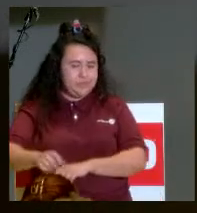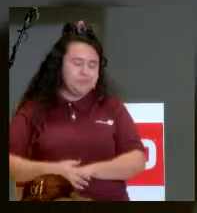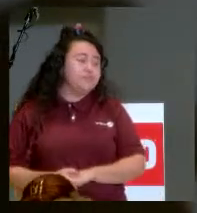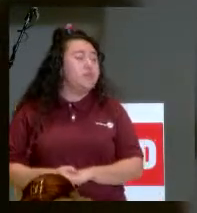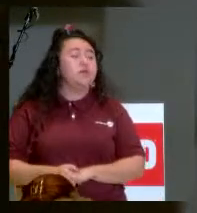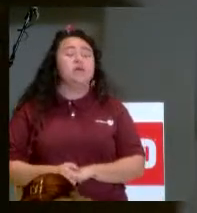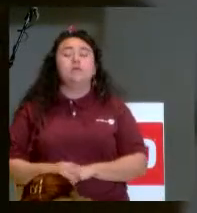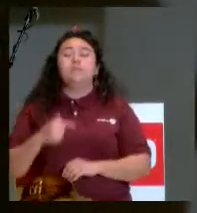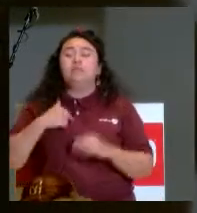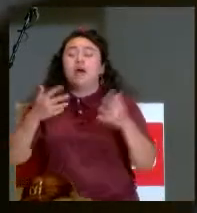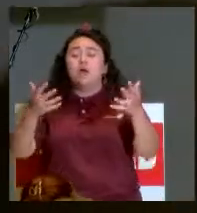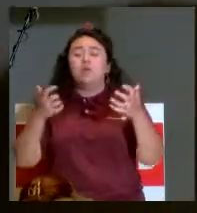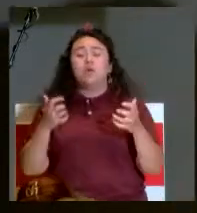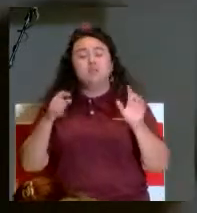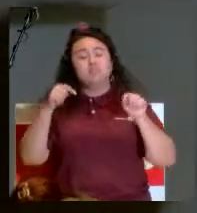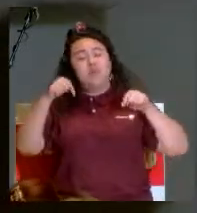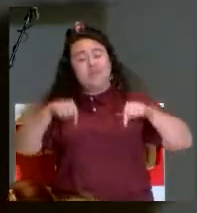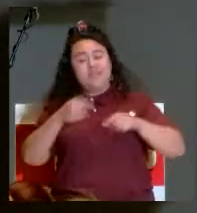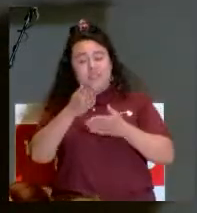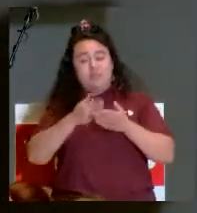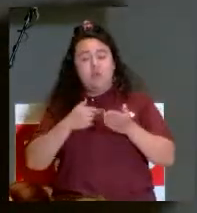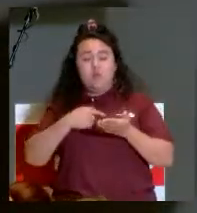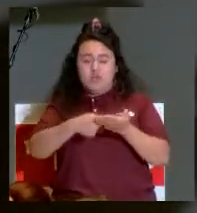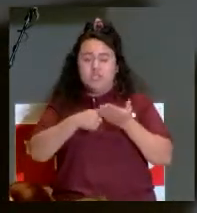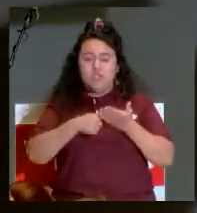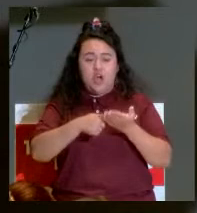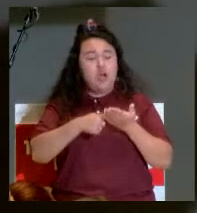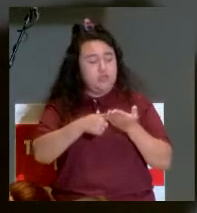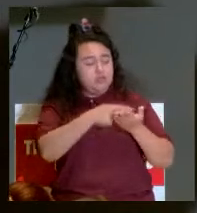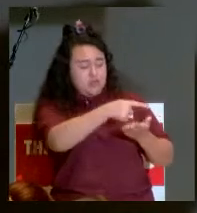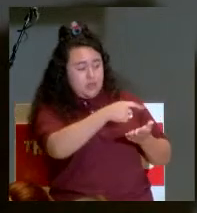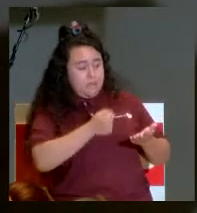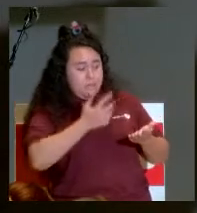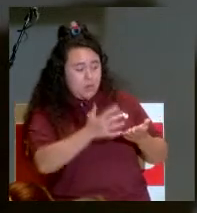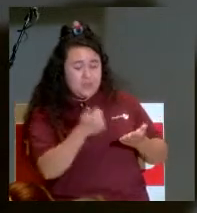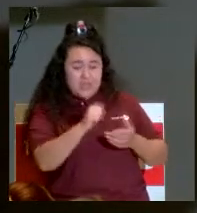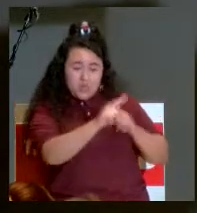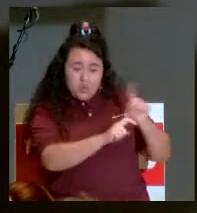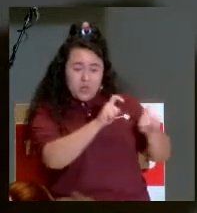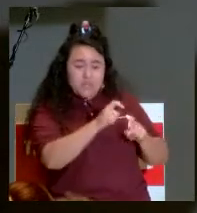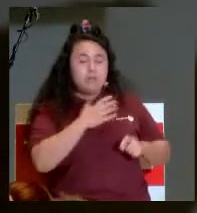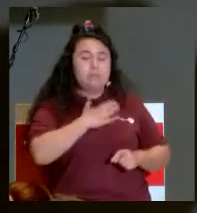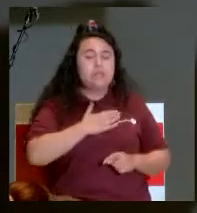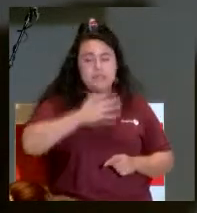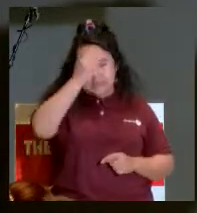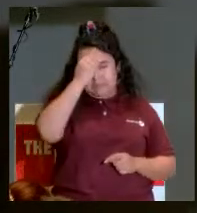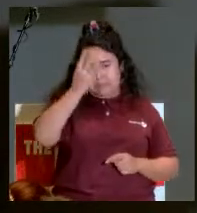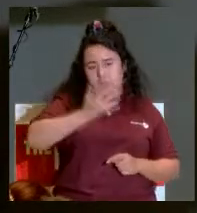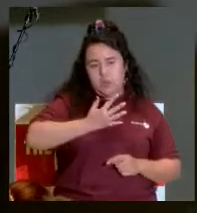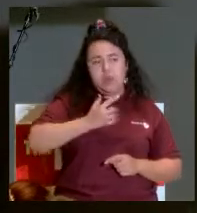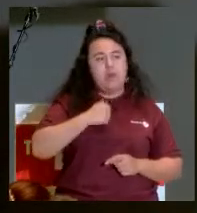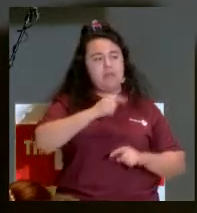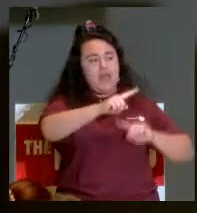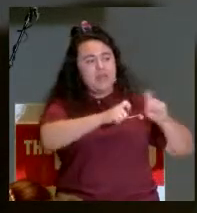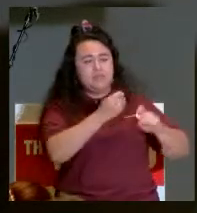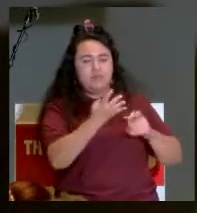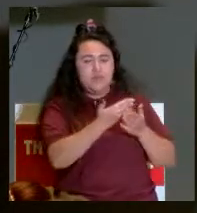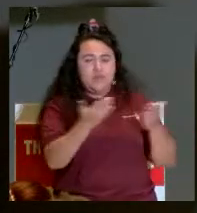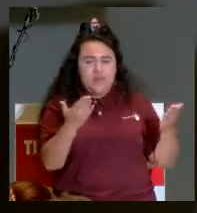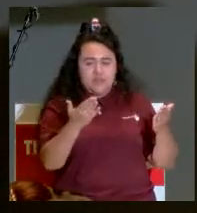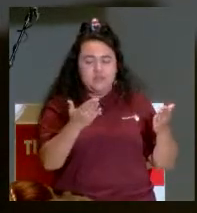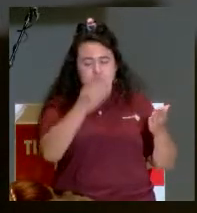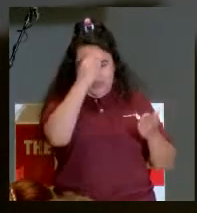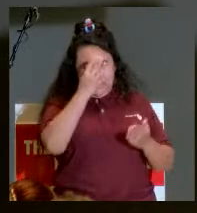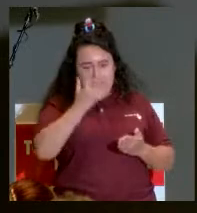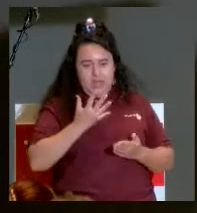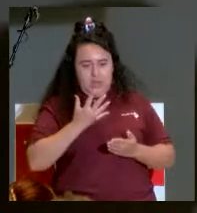I want to, so this is the part where we get to talk to the poets. So if you have any questions, please, you know, let me know. But I'm going to ask a couple of questions, and then you can let